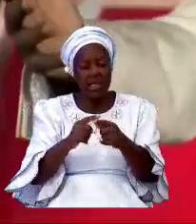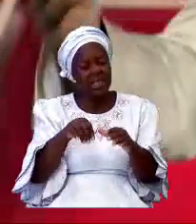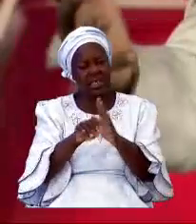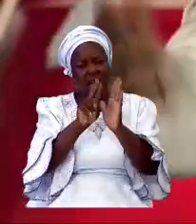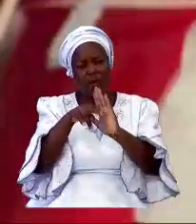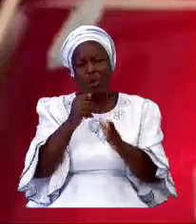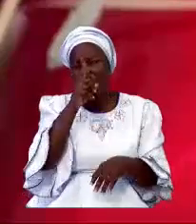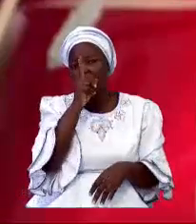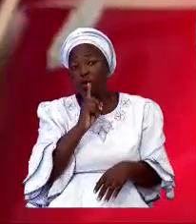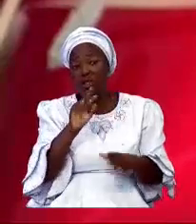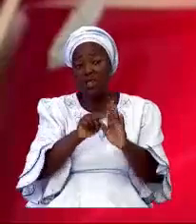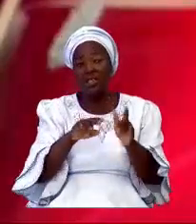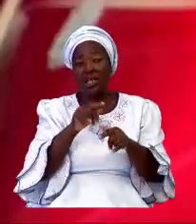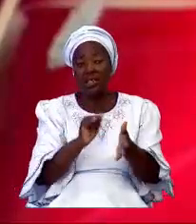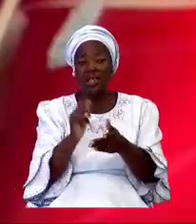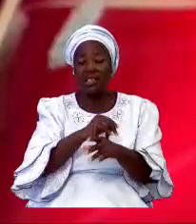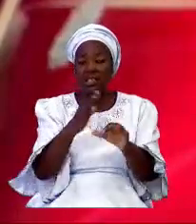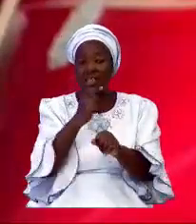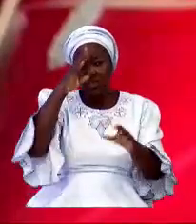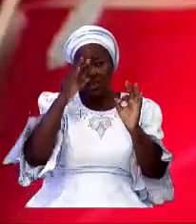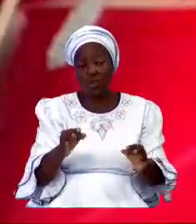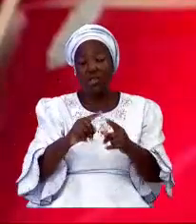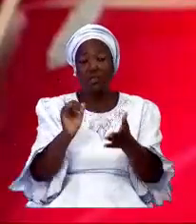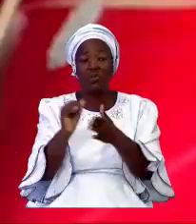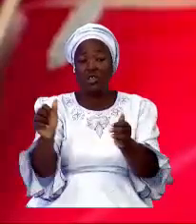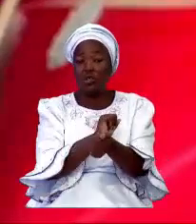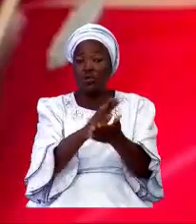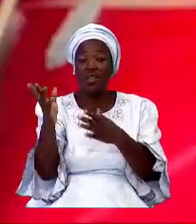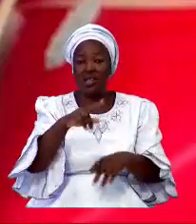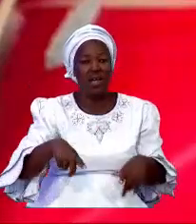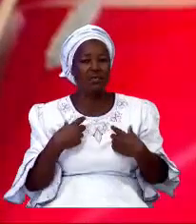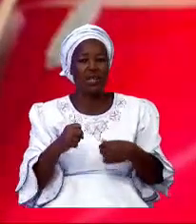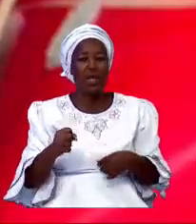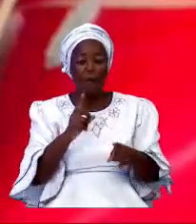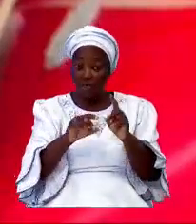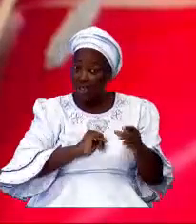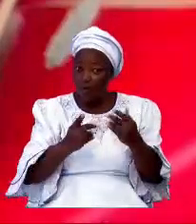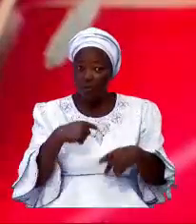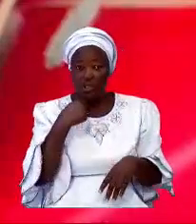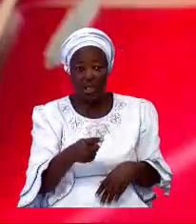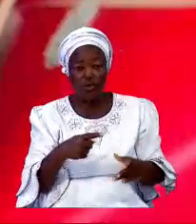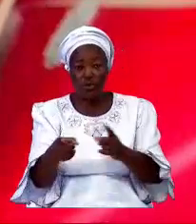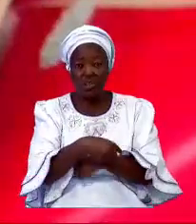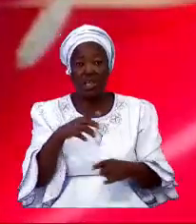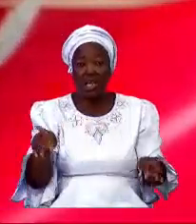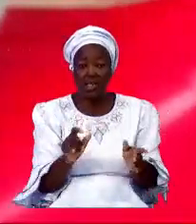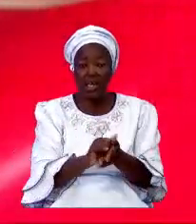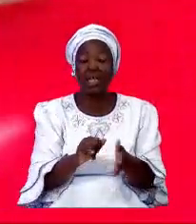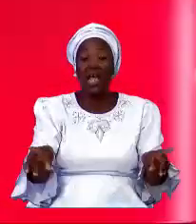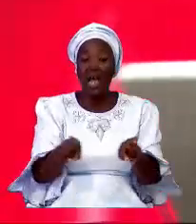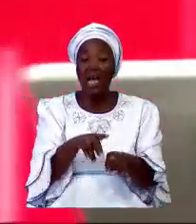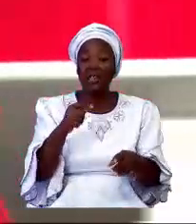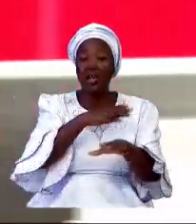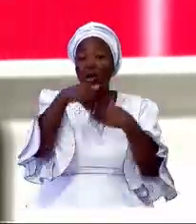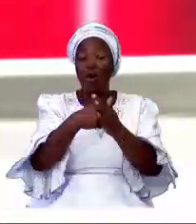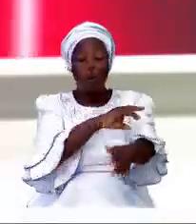of loneliness, they take a decision that will ruin their lives. And I want to tell you